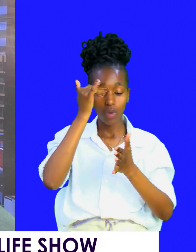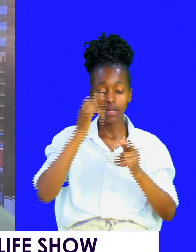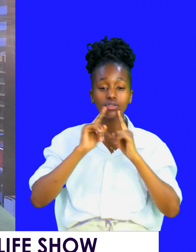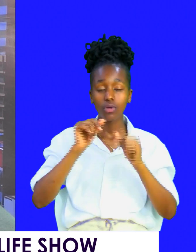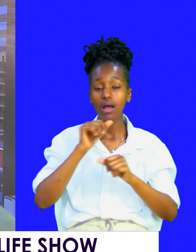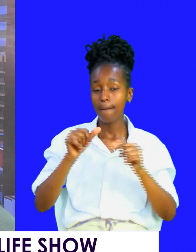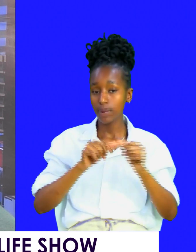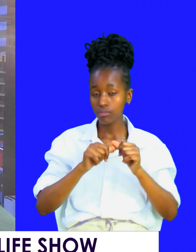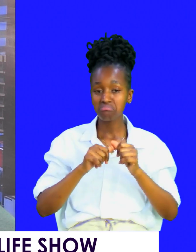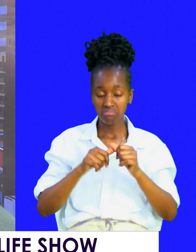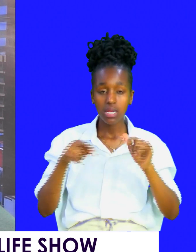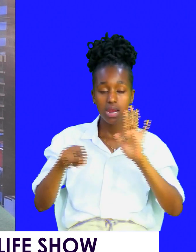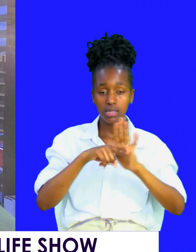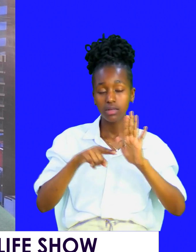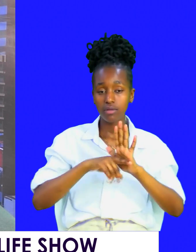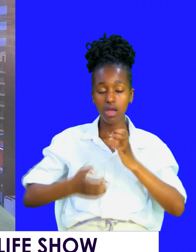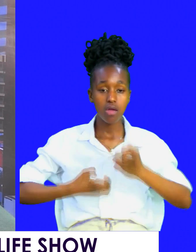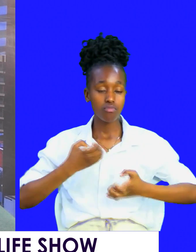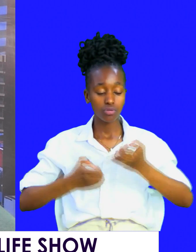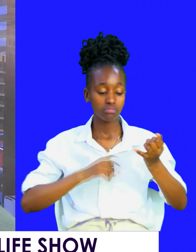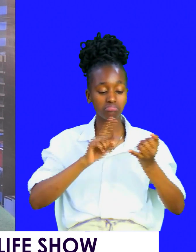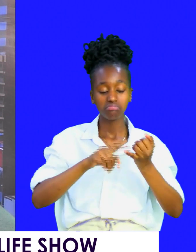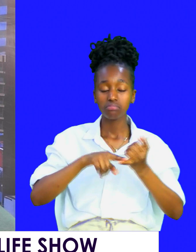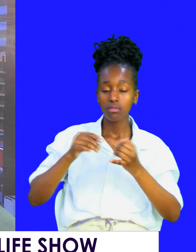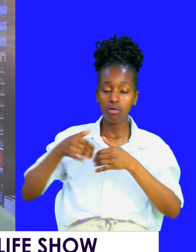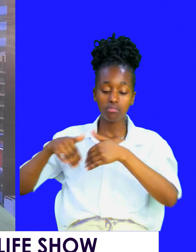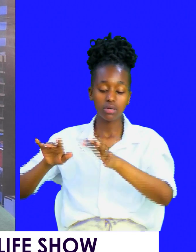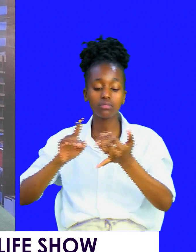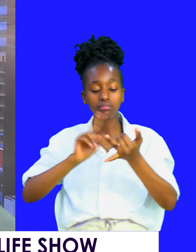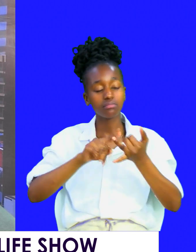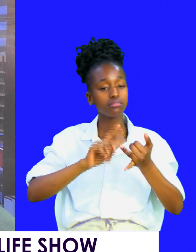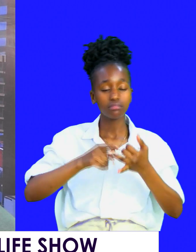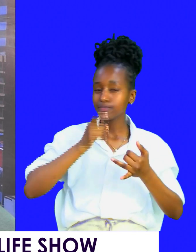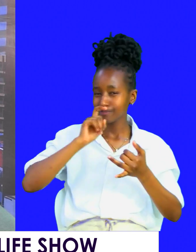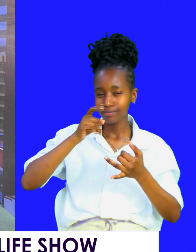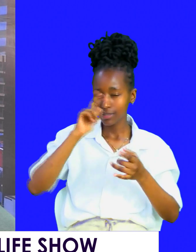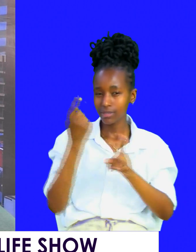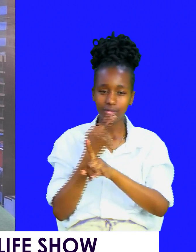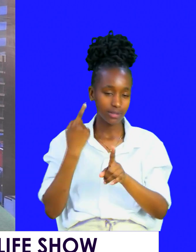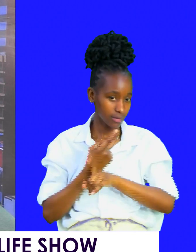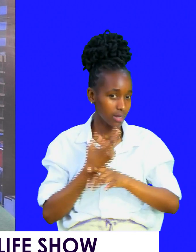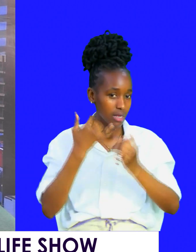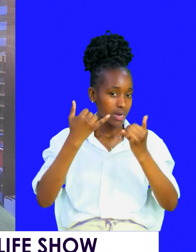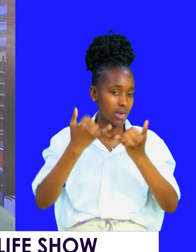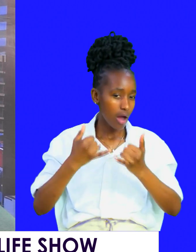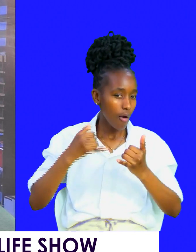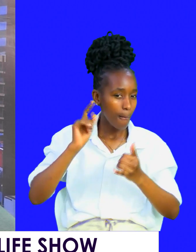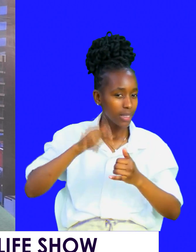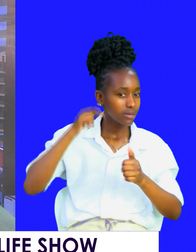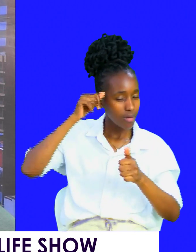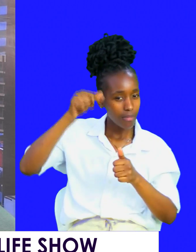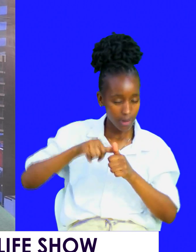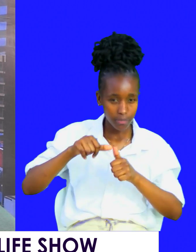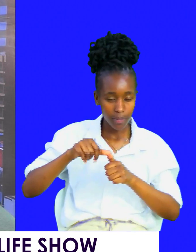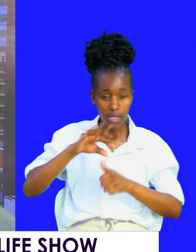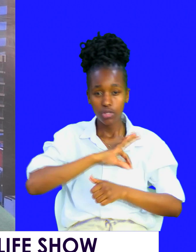envy and all manner of negative emotions of life, it is that part of you, the soul, that